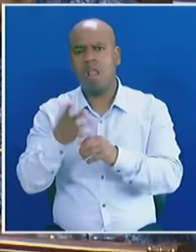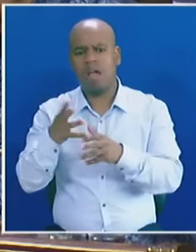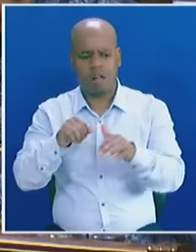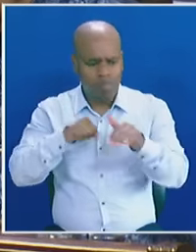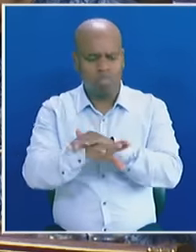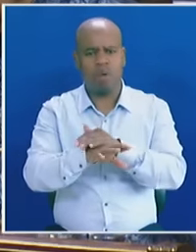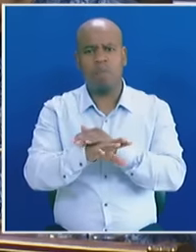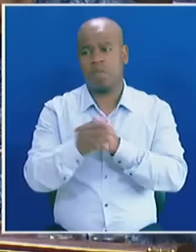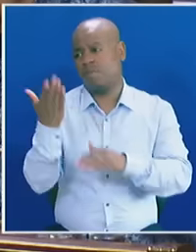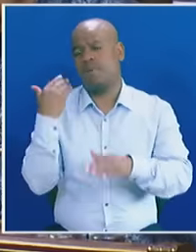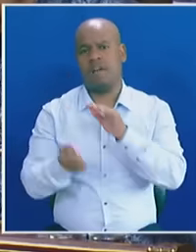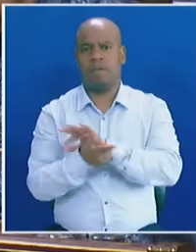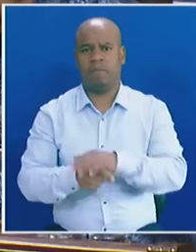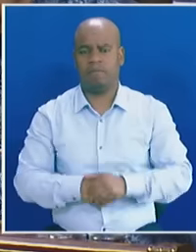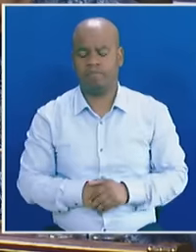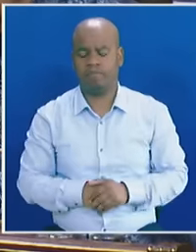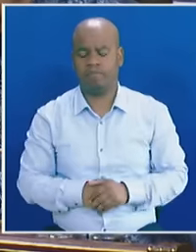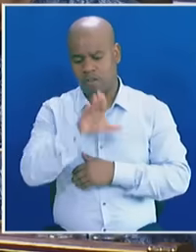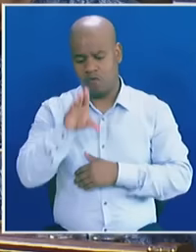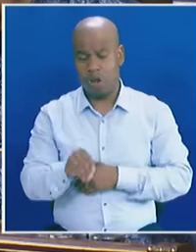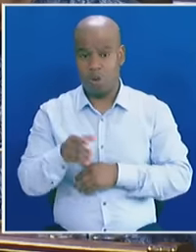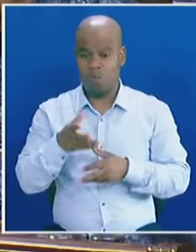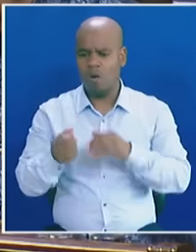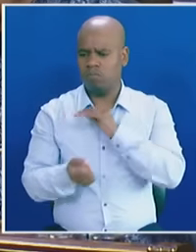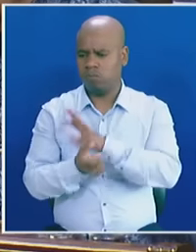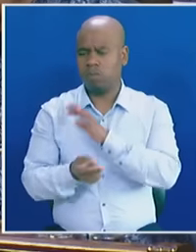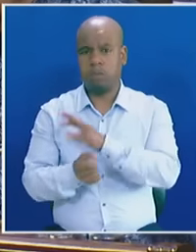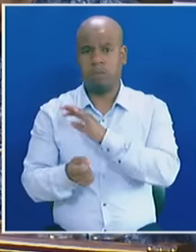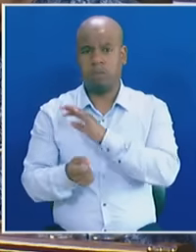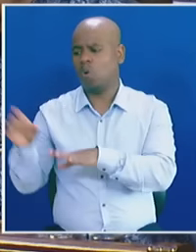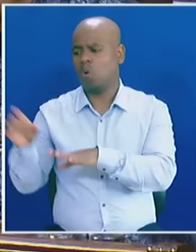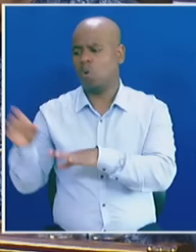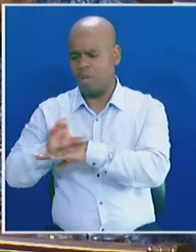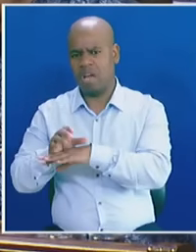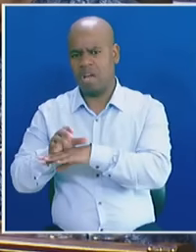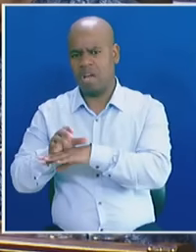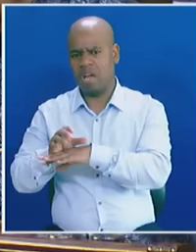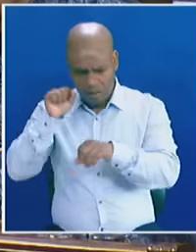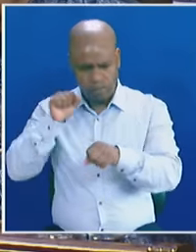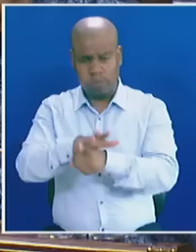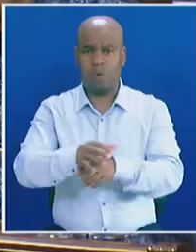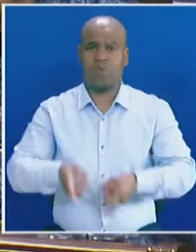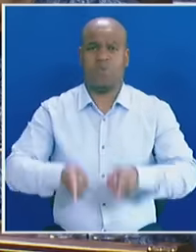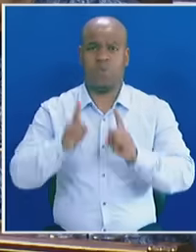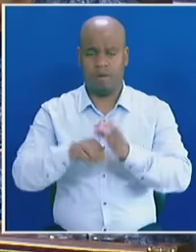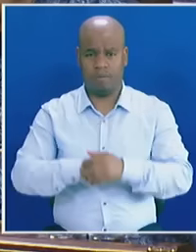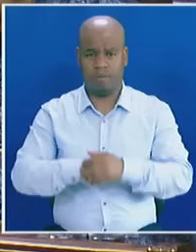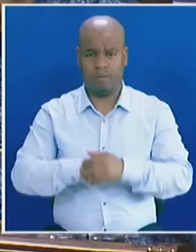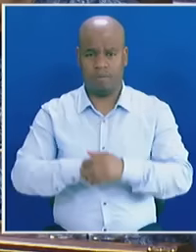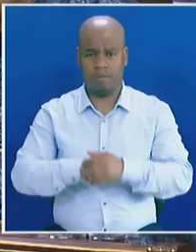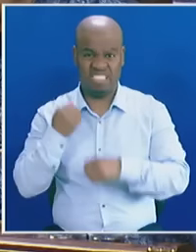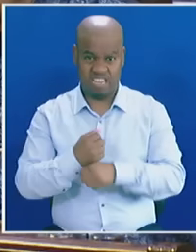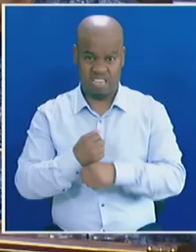South Africa. The country has suffered from the most cyber attacks in Africa during the course of last year. Are South